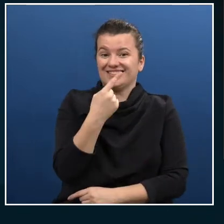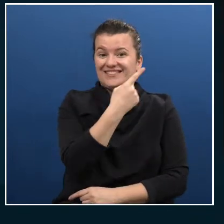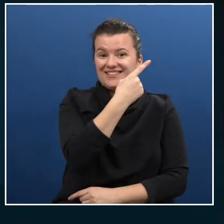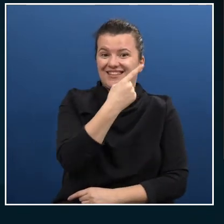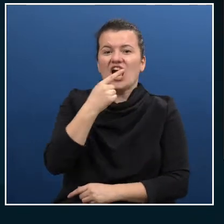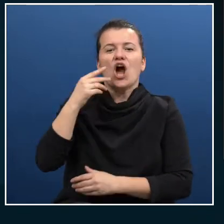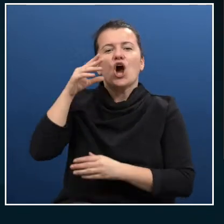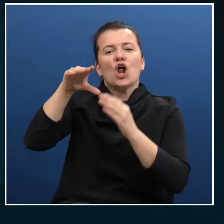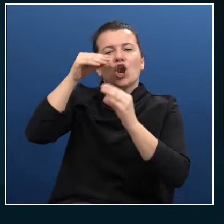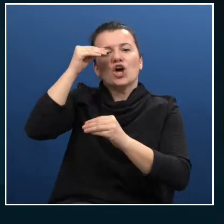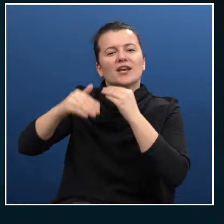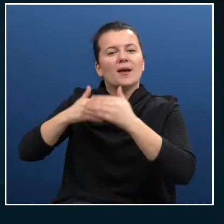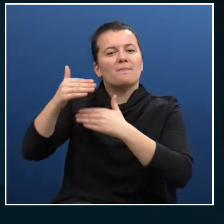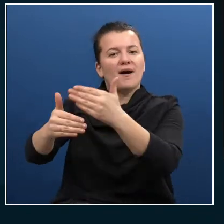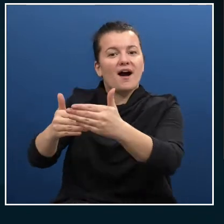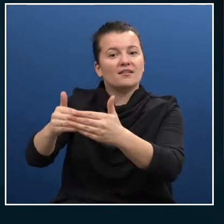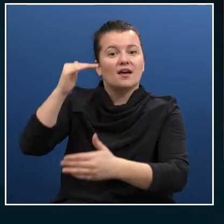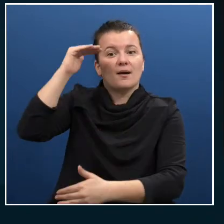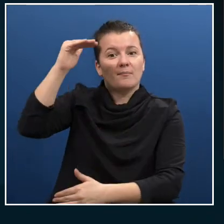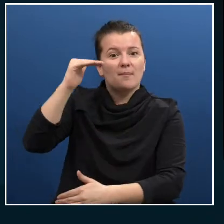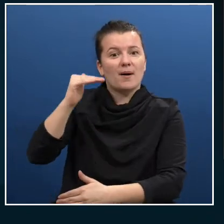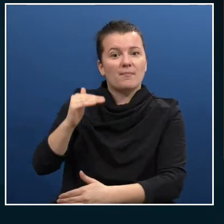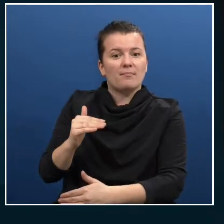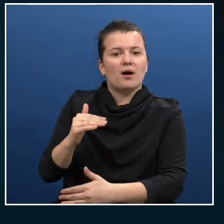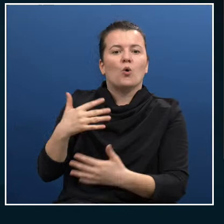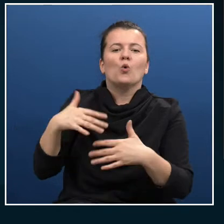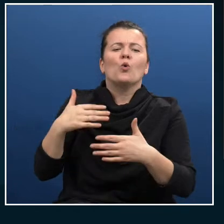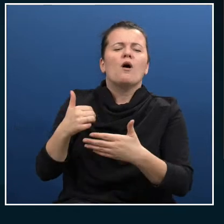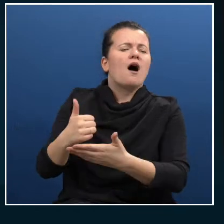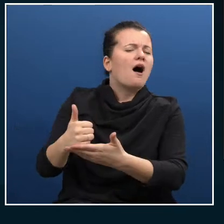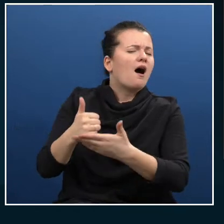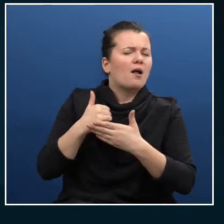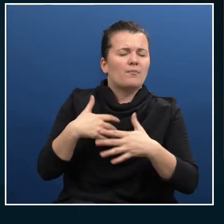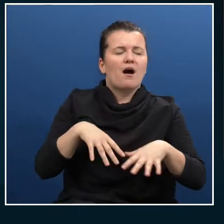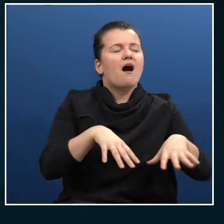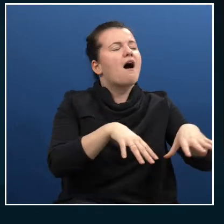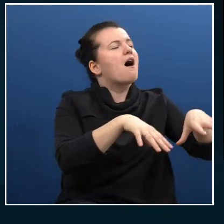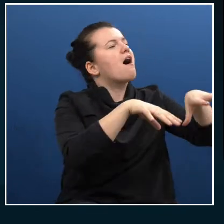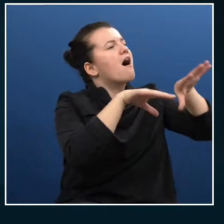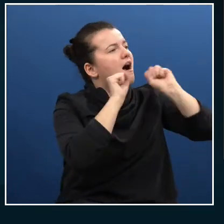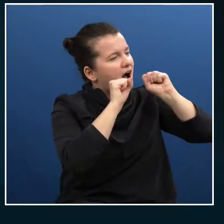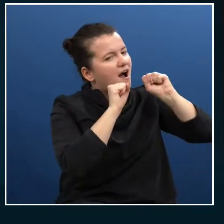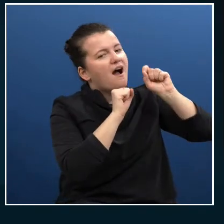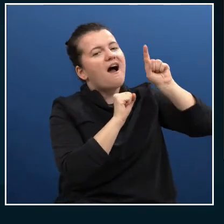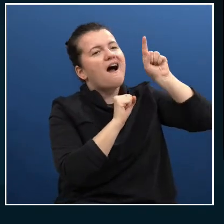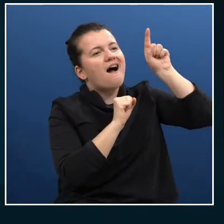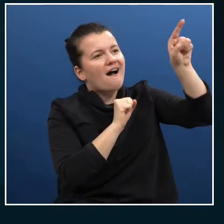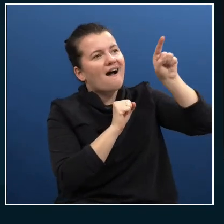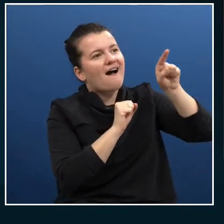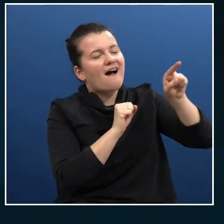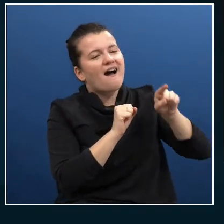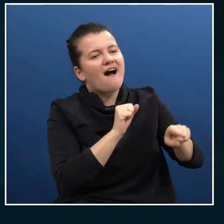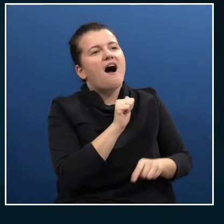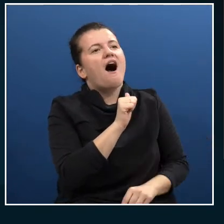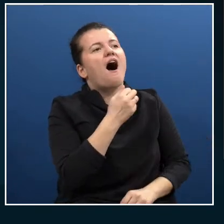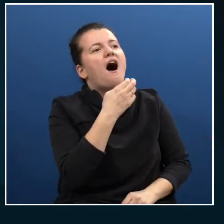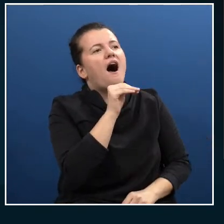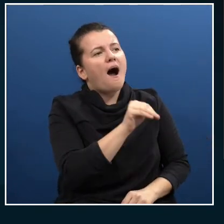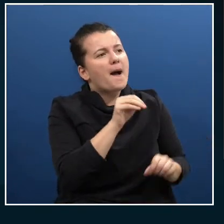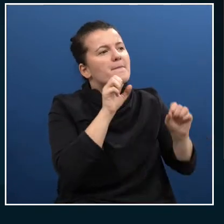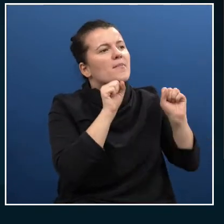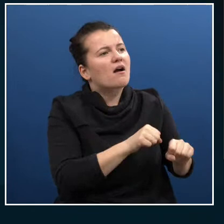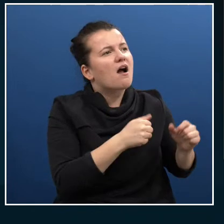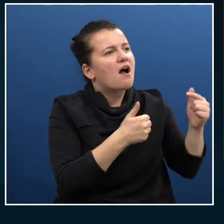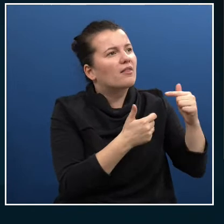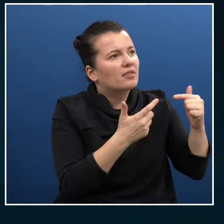it will definitely help you to get started and to fully understand all the capabilities of ARM templates and the context that you can